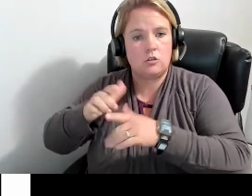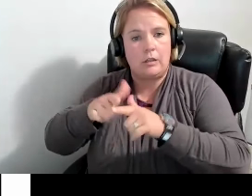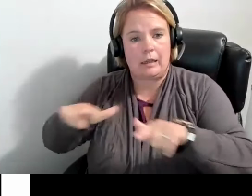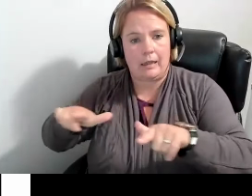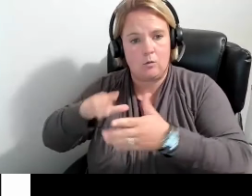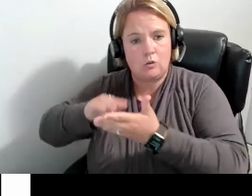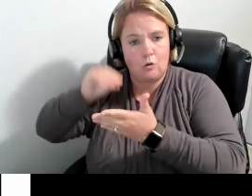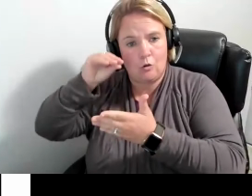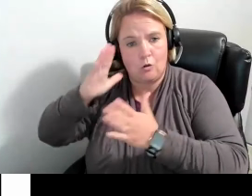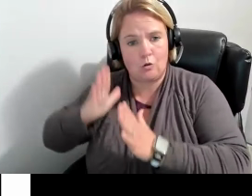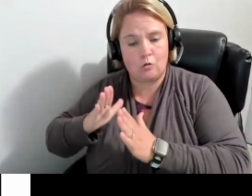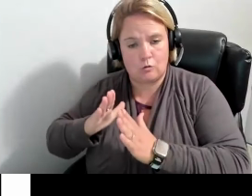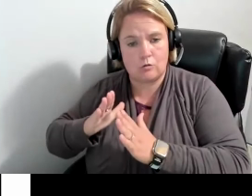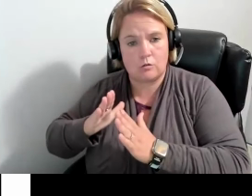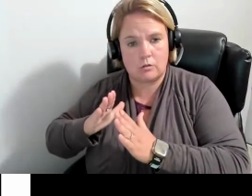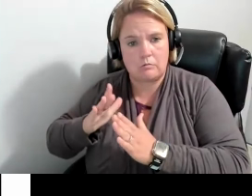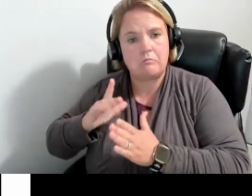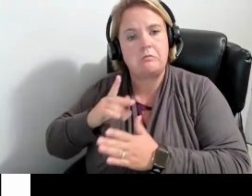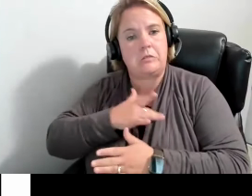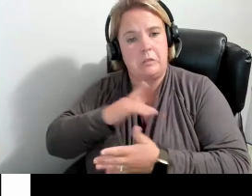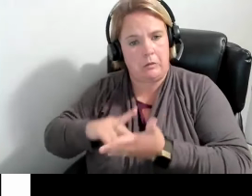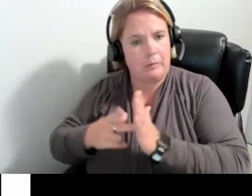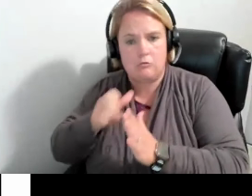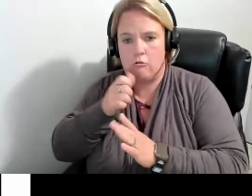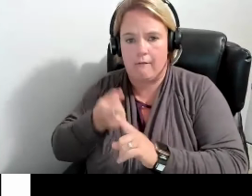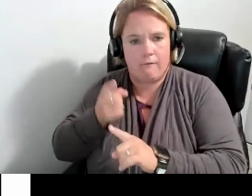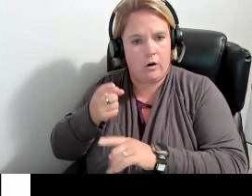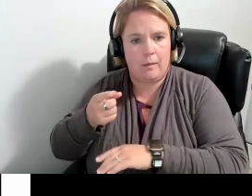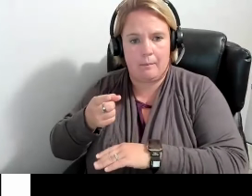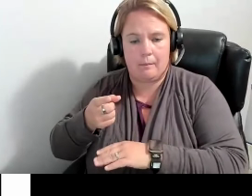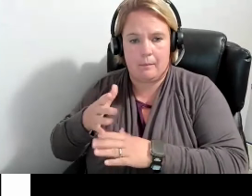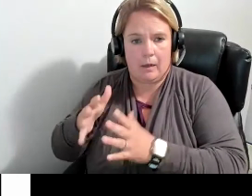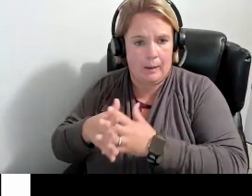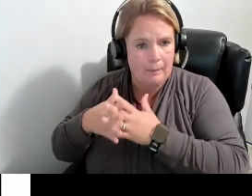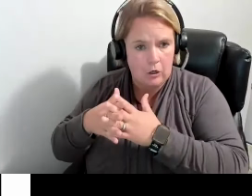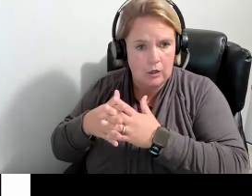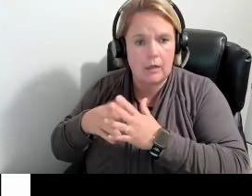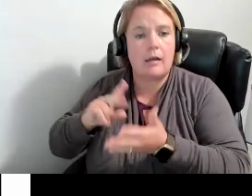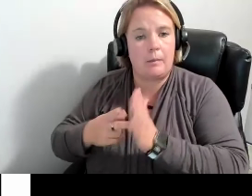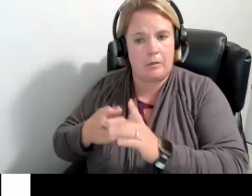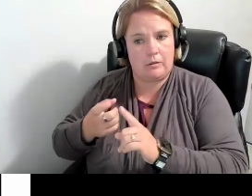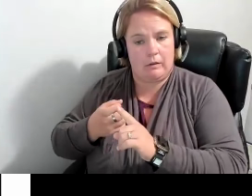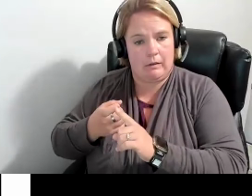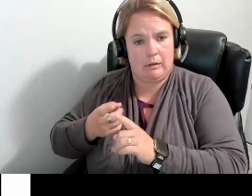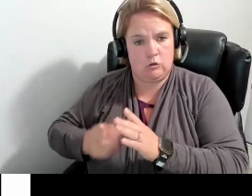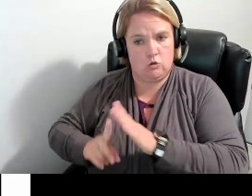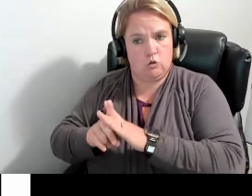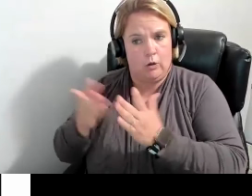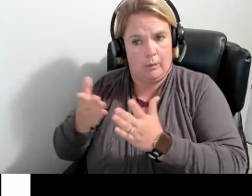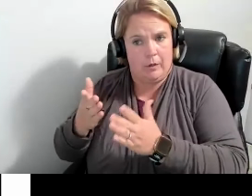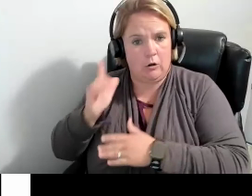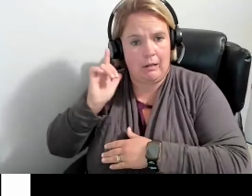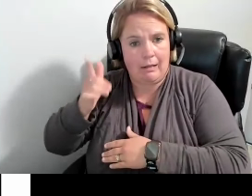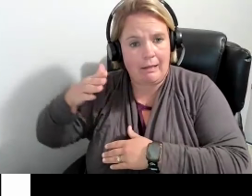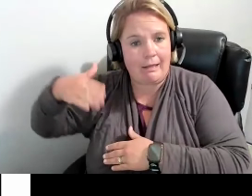who usually end up being immigrants who came here, maybe in their adulthood, or they came late high school.